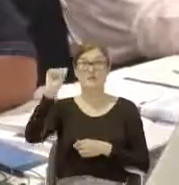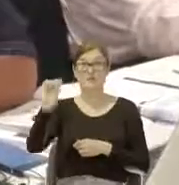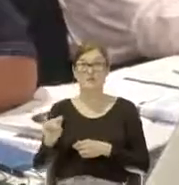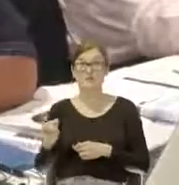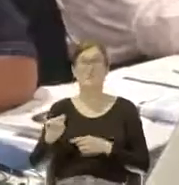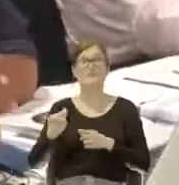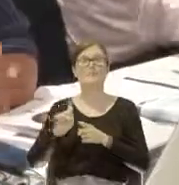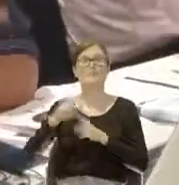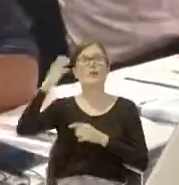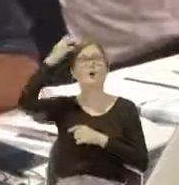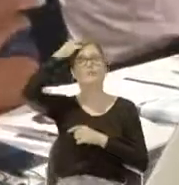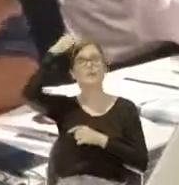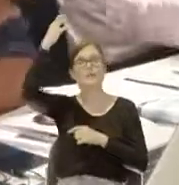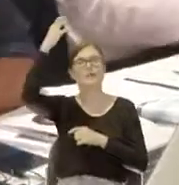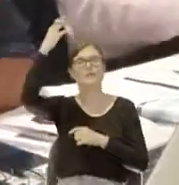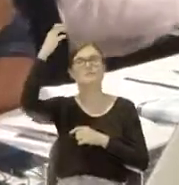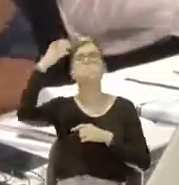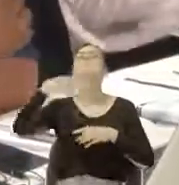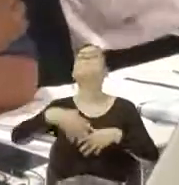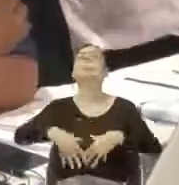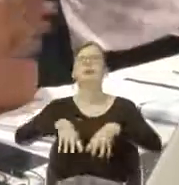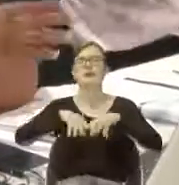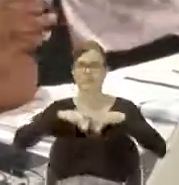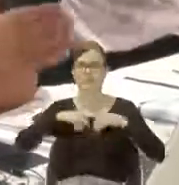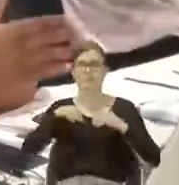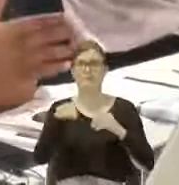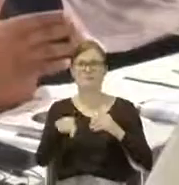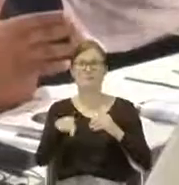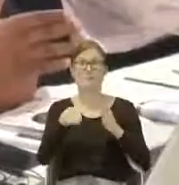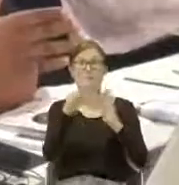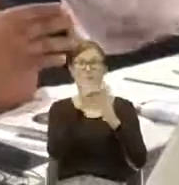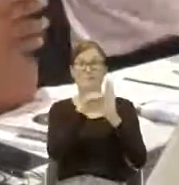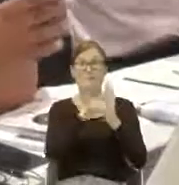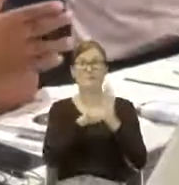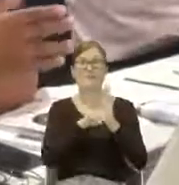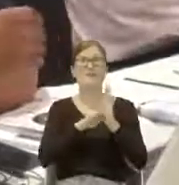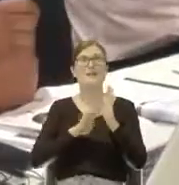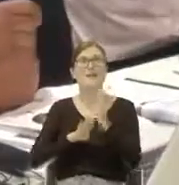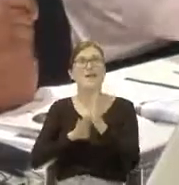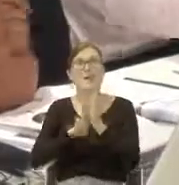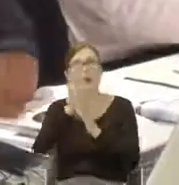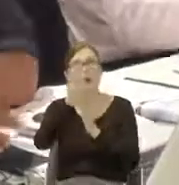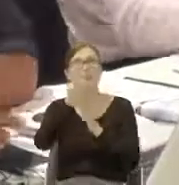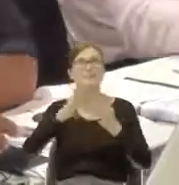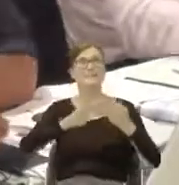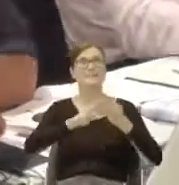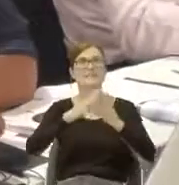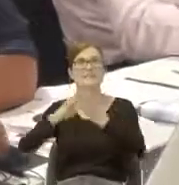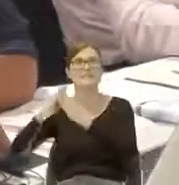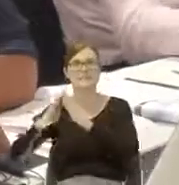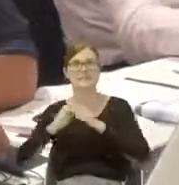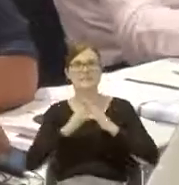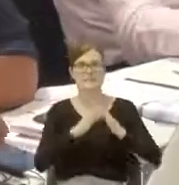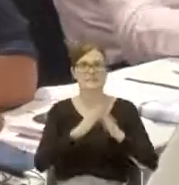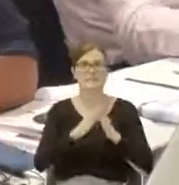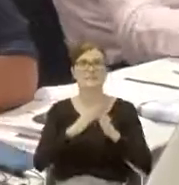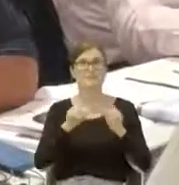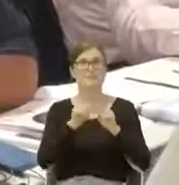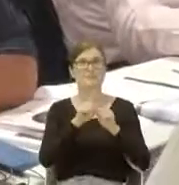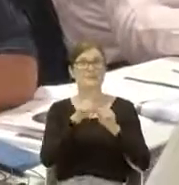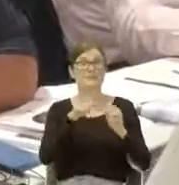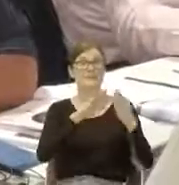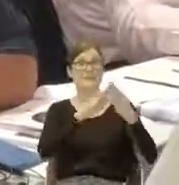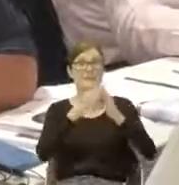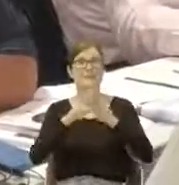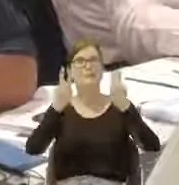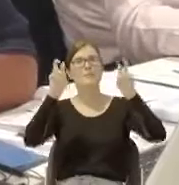Framework, which becomes the blueprint for all the spheres of government in South Africa to do